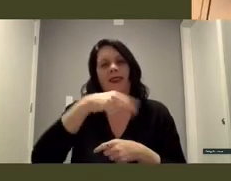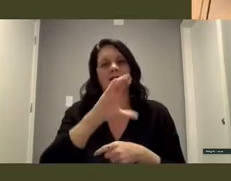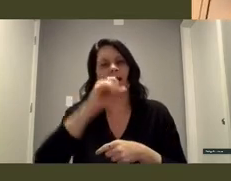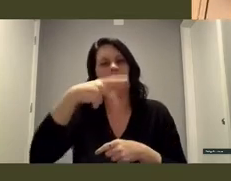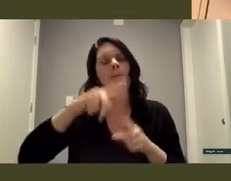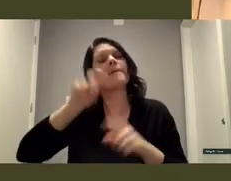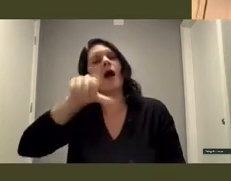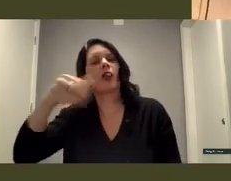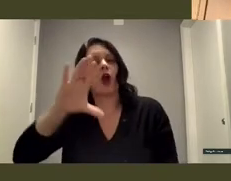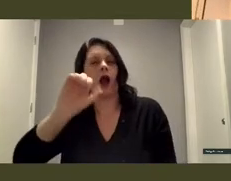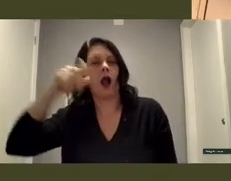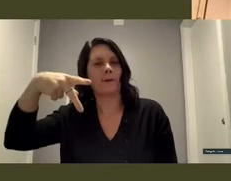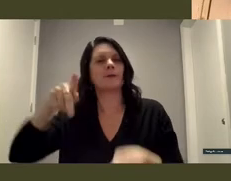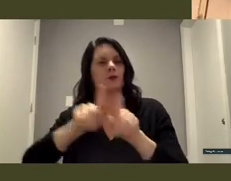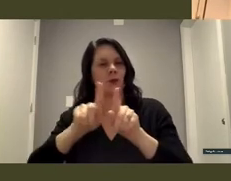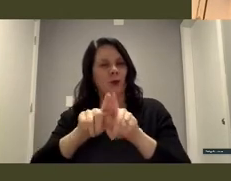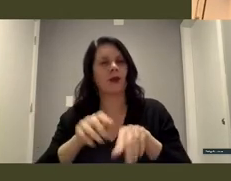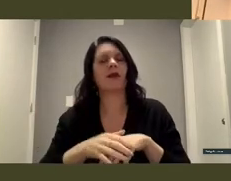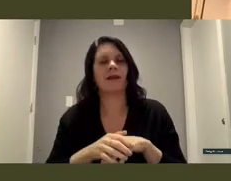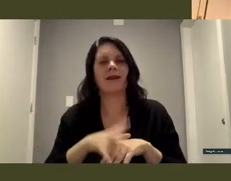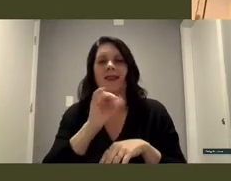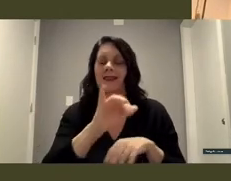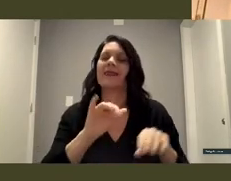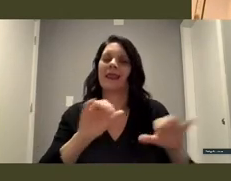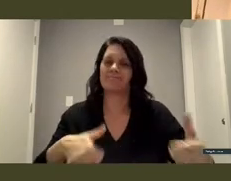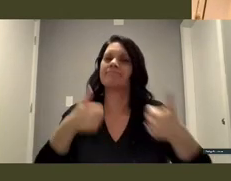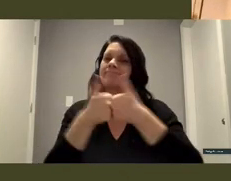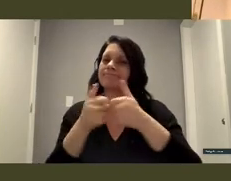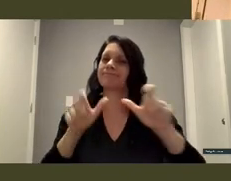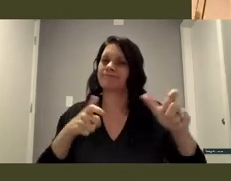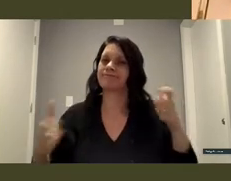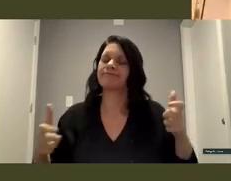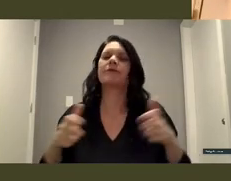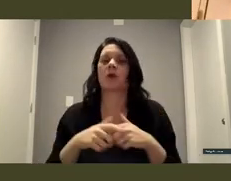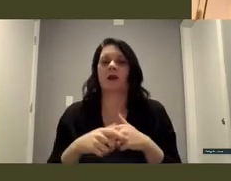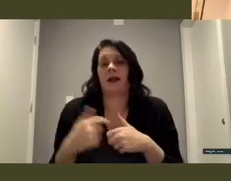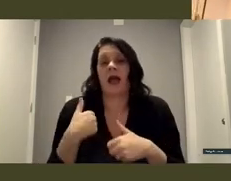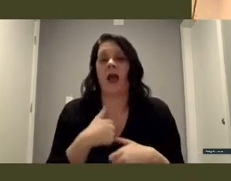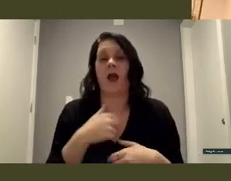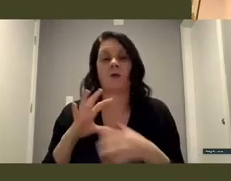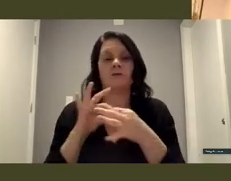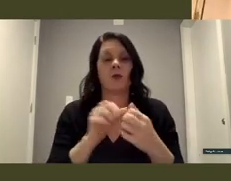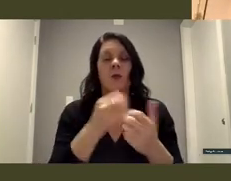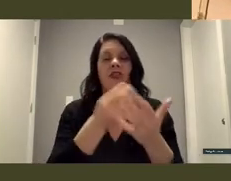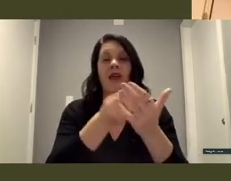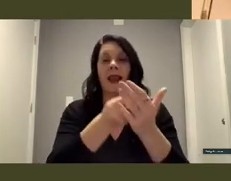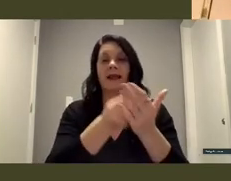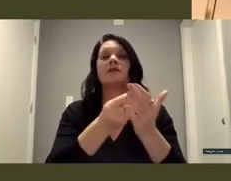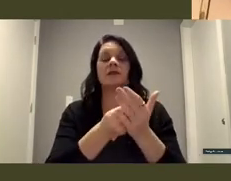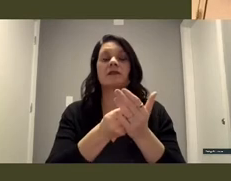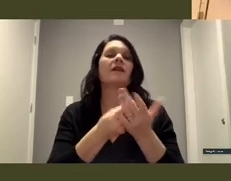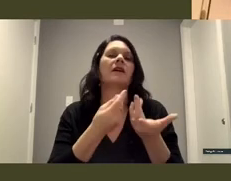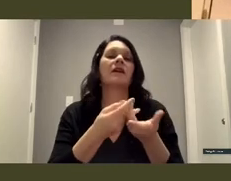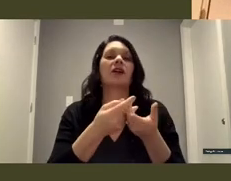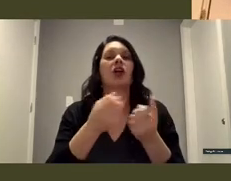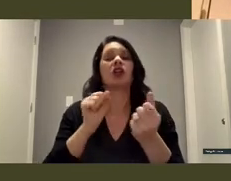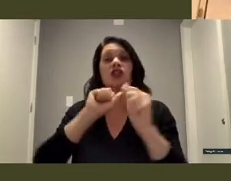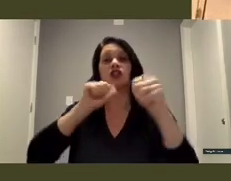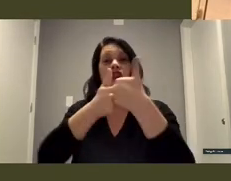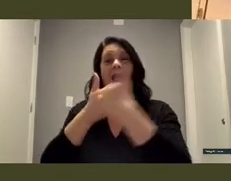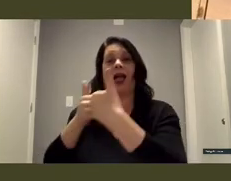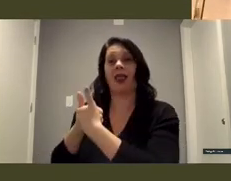And, remains one of the big challenges around how are we going to finance our way out of the challenges we're facing if we